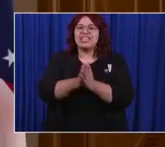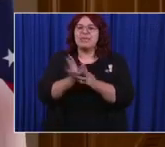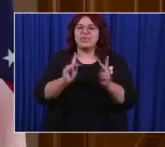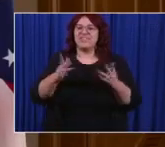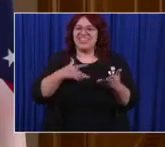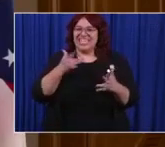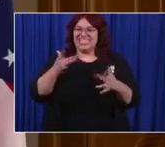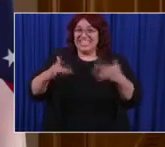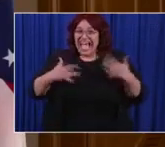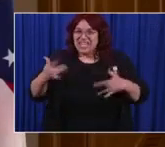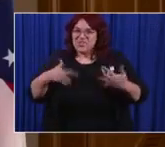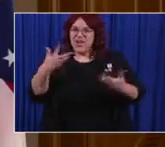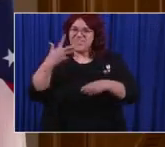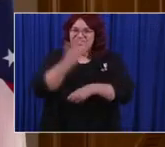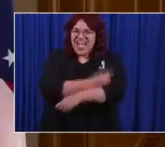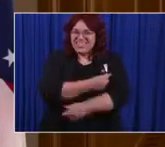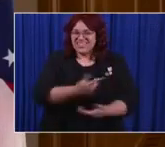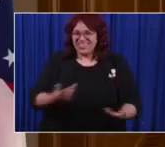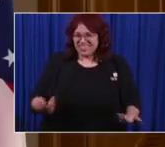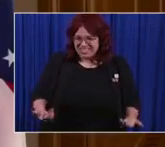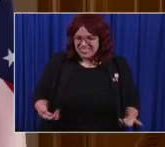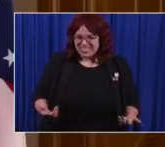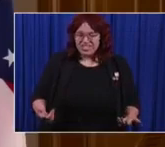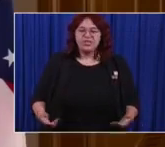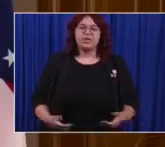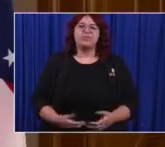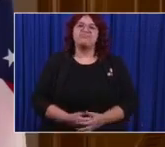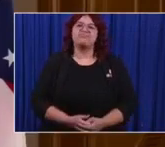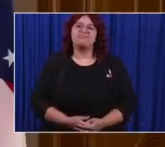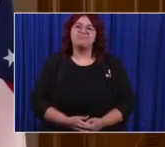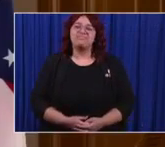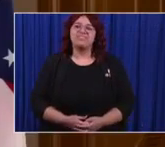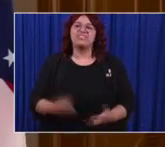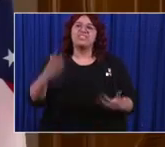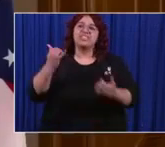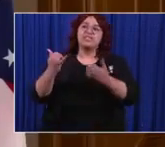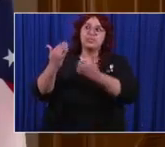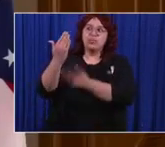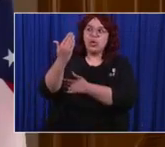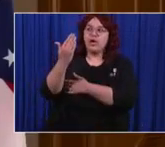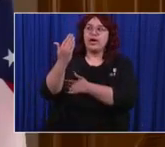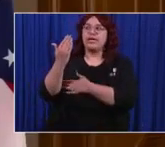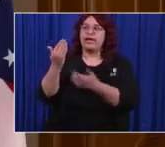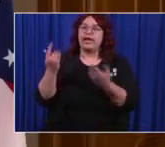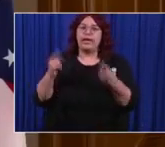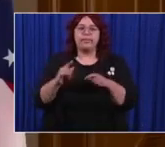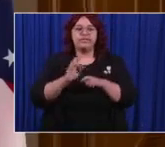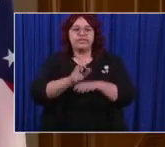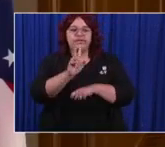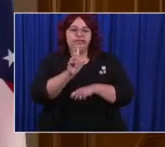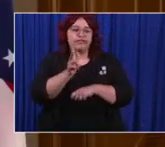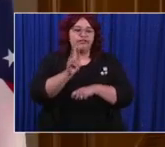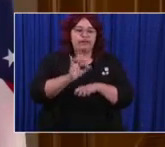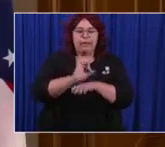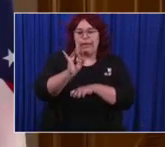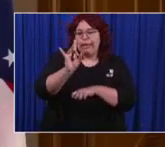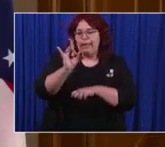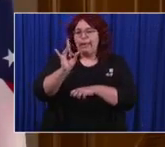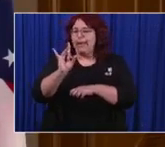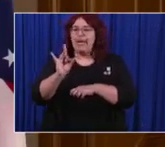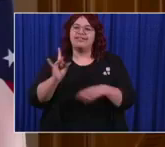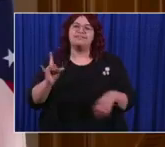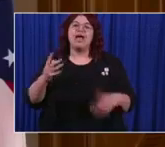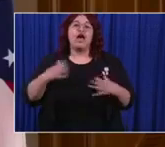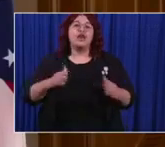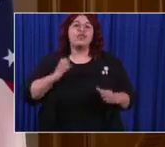try to think of things every day. I mean, I was on the phone this morning with 7:30, 8 o'clock with all the health commissioners